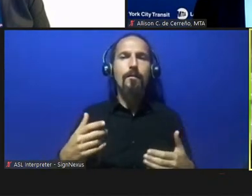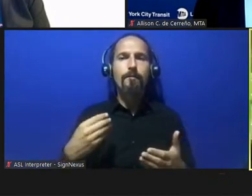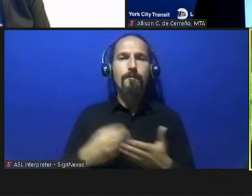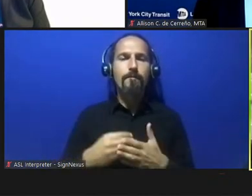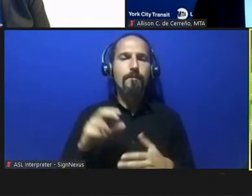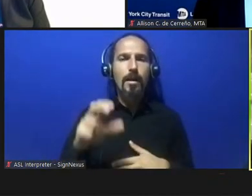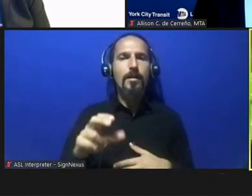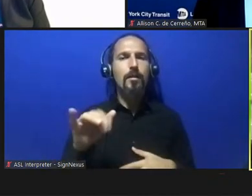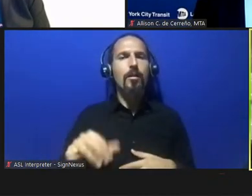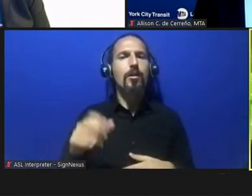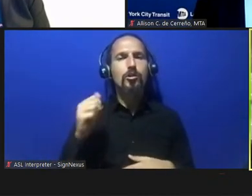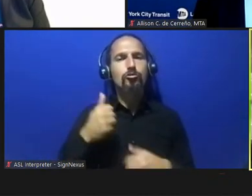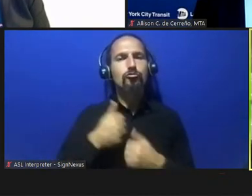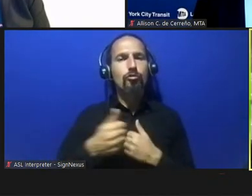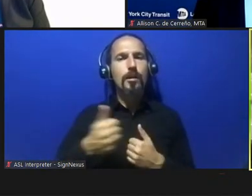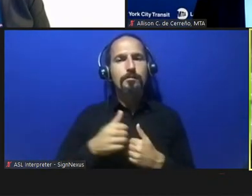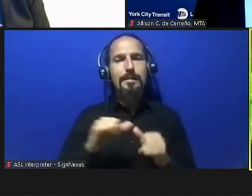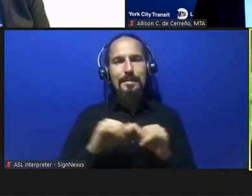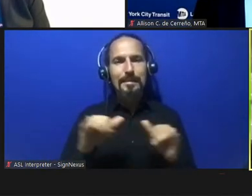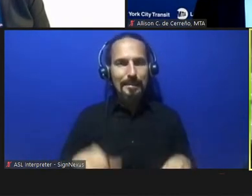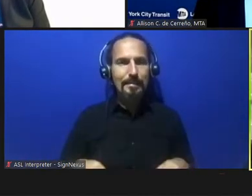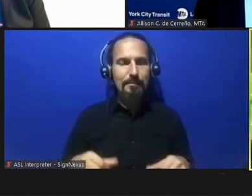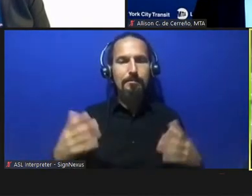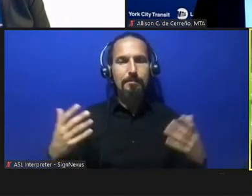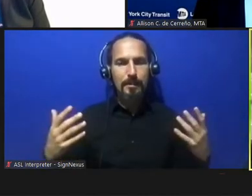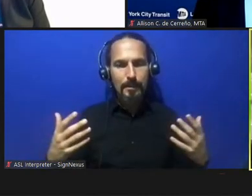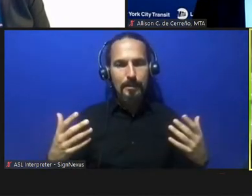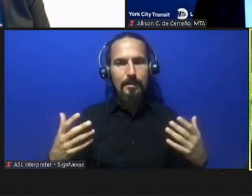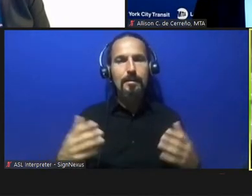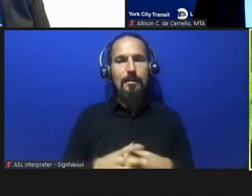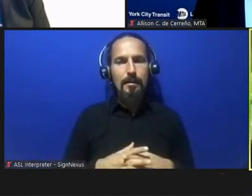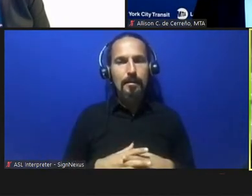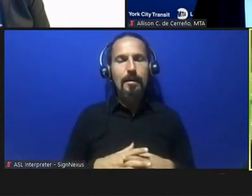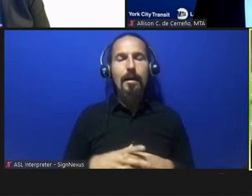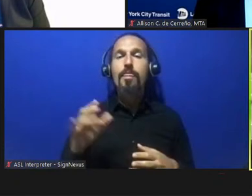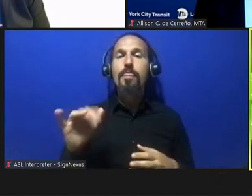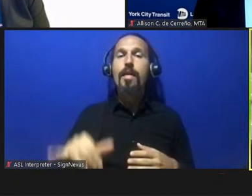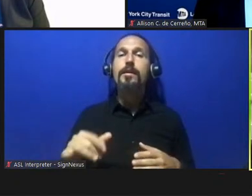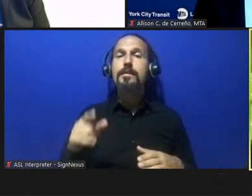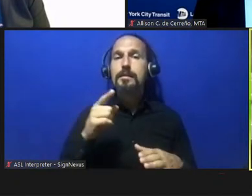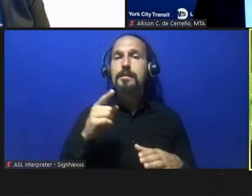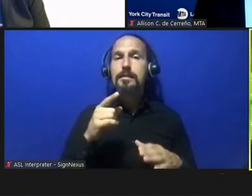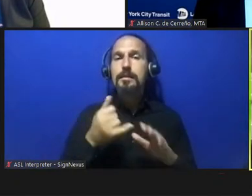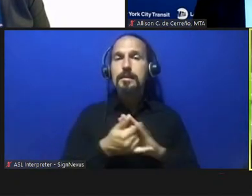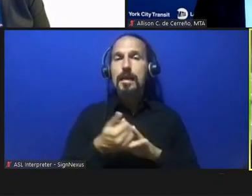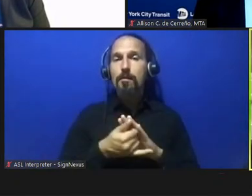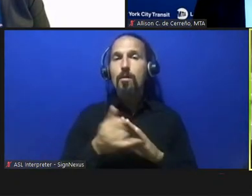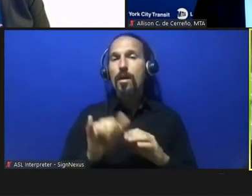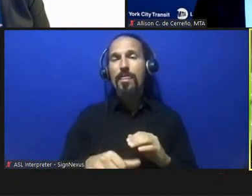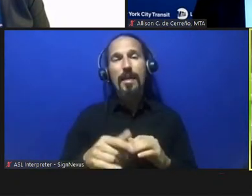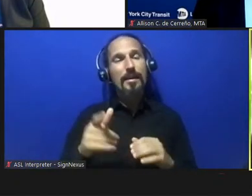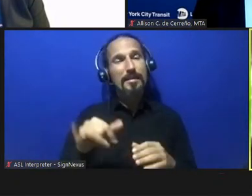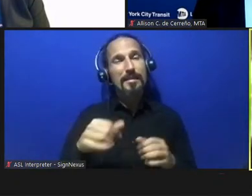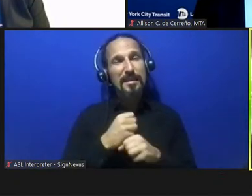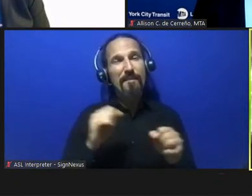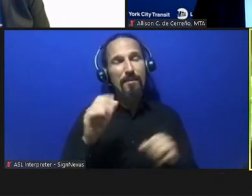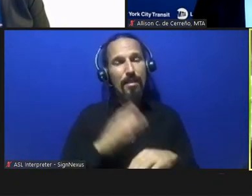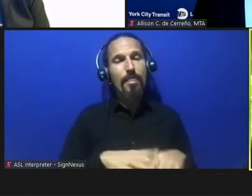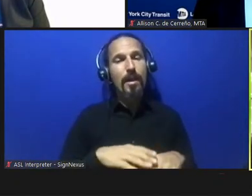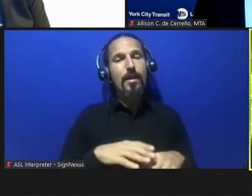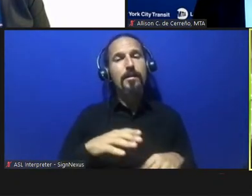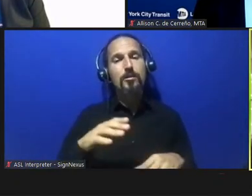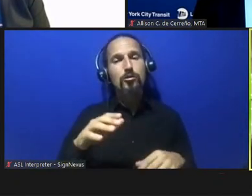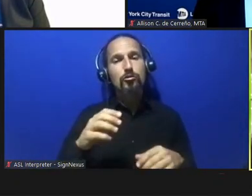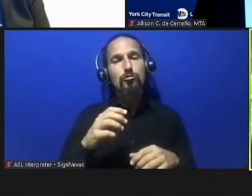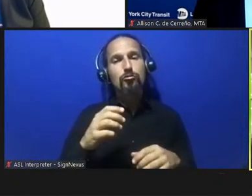transportation system um this subway is statistically safer than driving we all know that